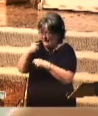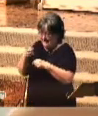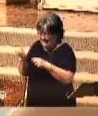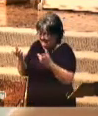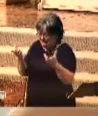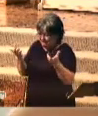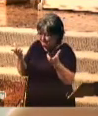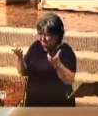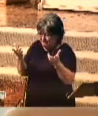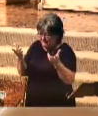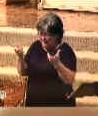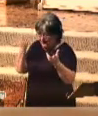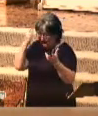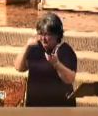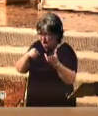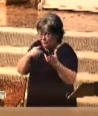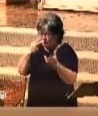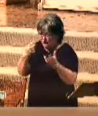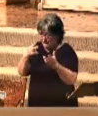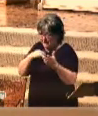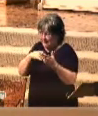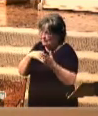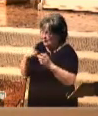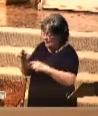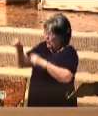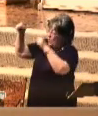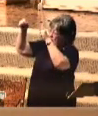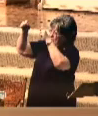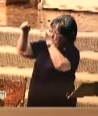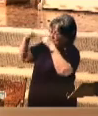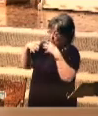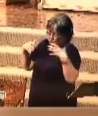don't know if you saw that or not. I saw it holding up